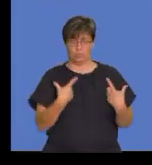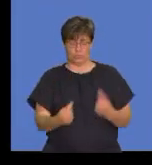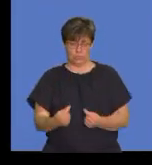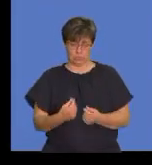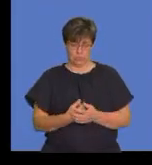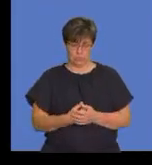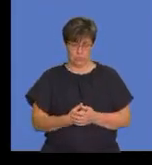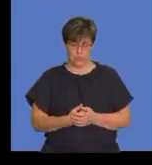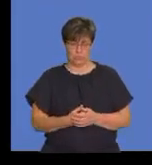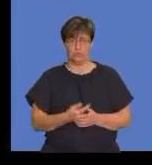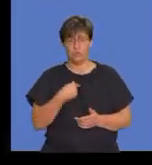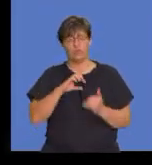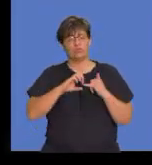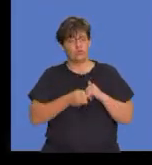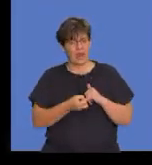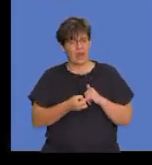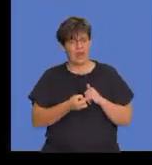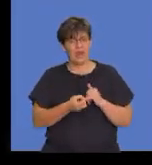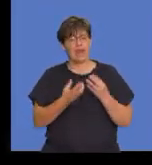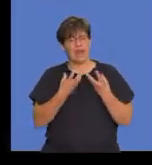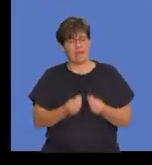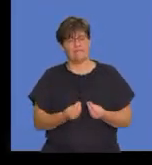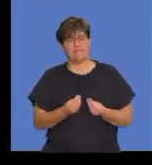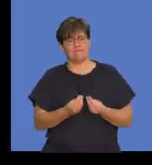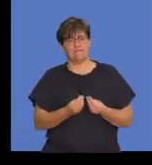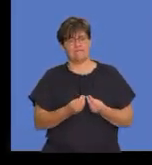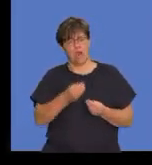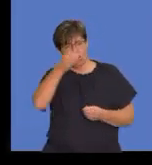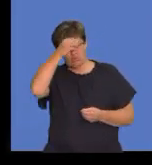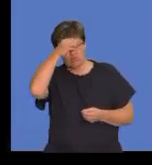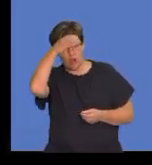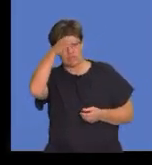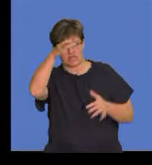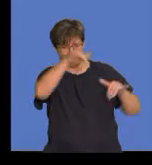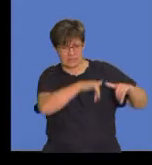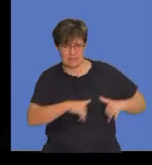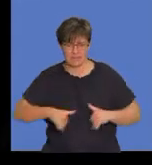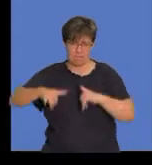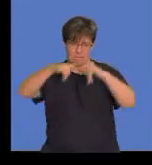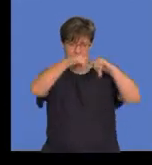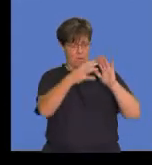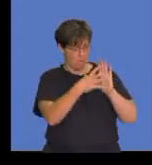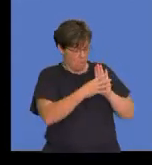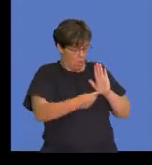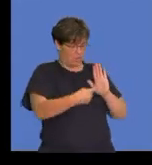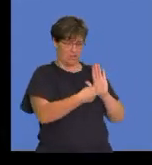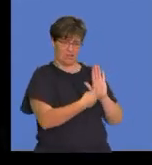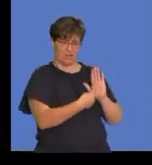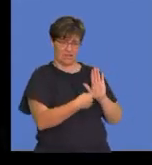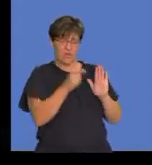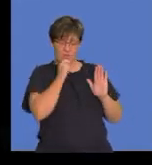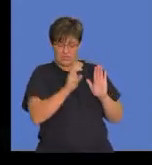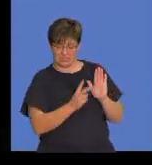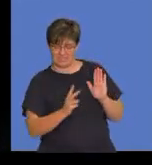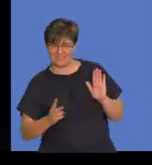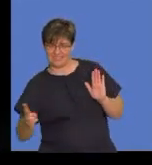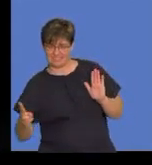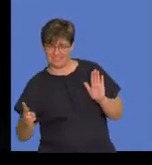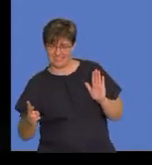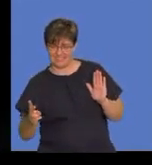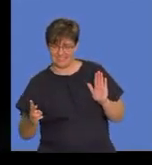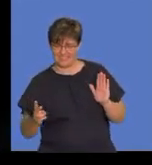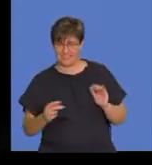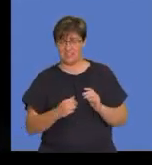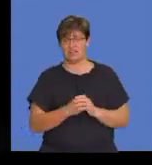everything that you are doing, because we are trying to have a general concept, remember, a model that we can use